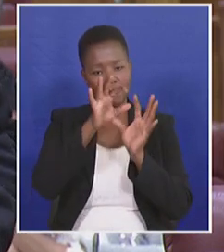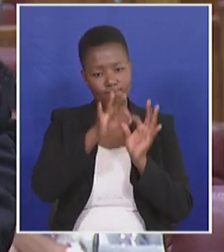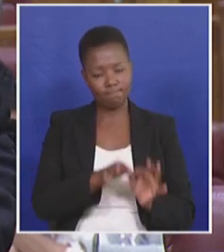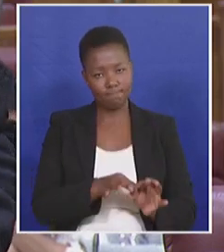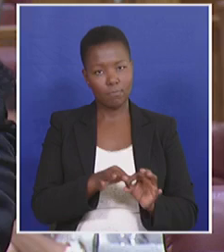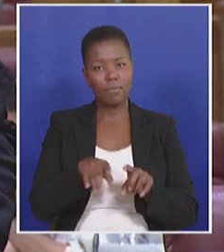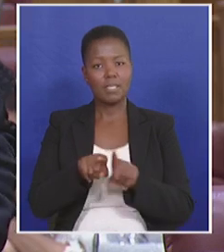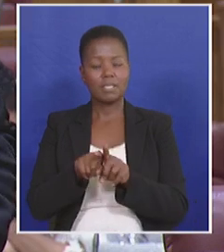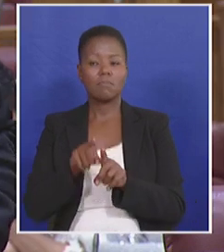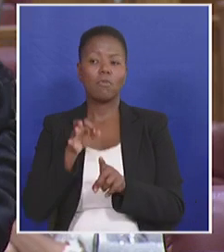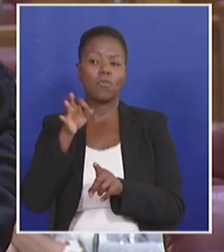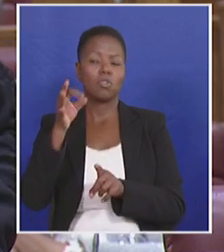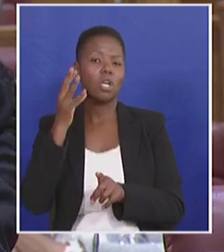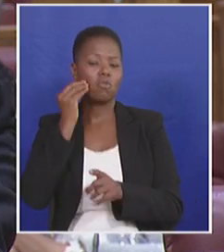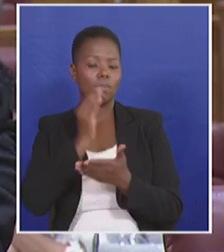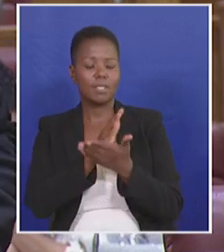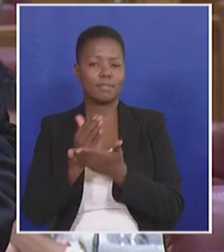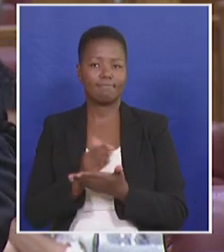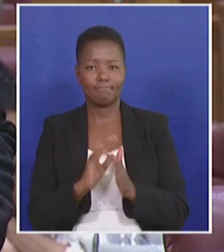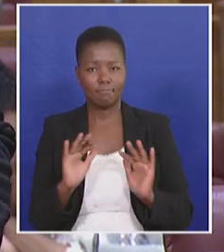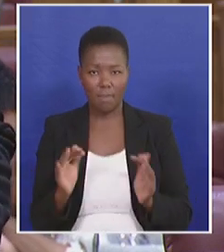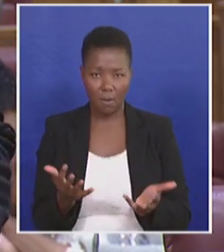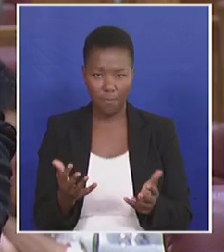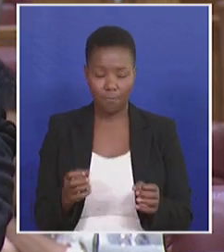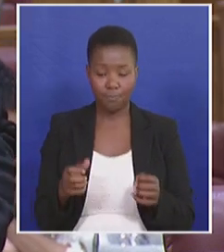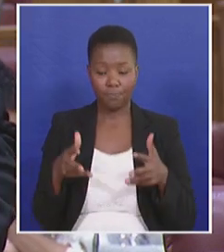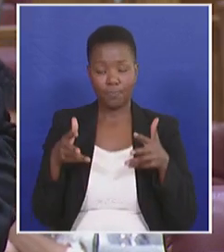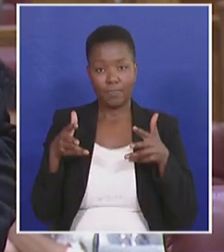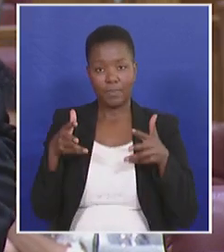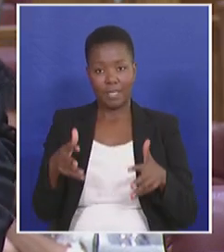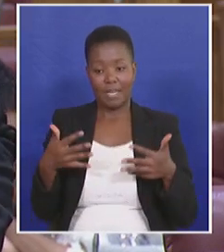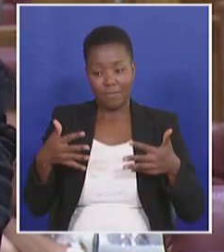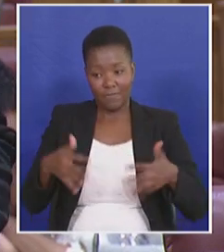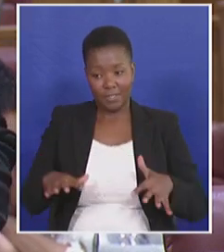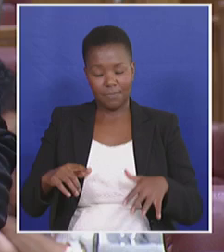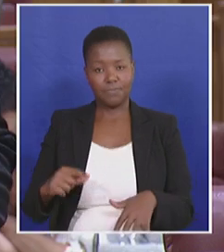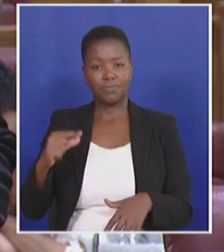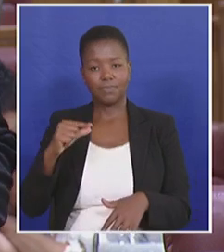agenda. We now have a scenario plan on our GIS